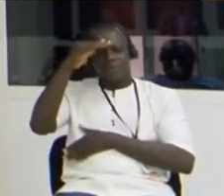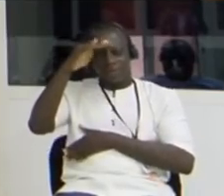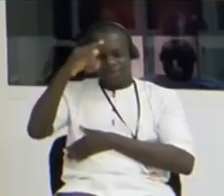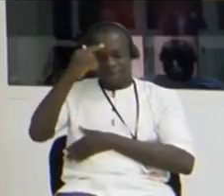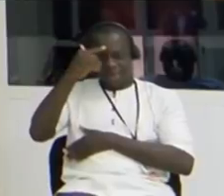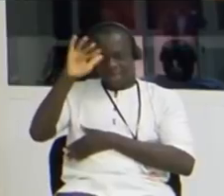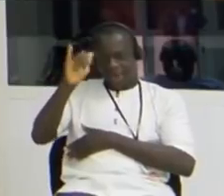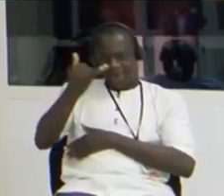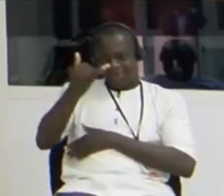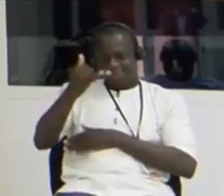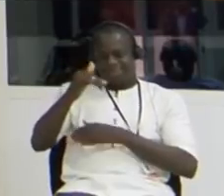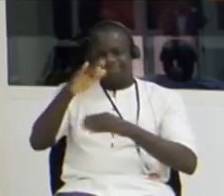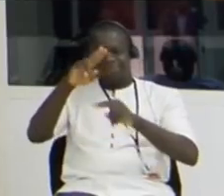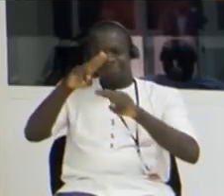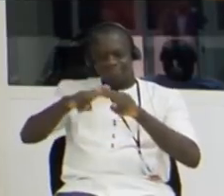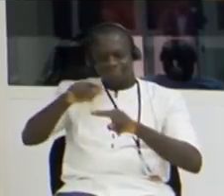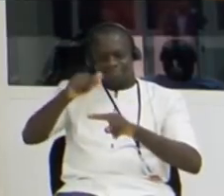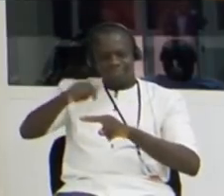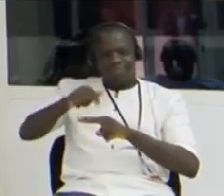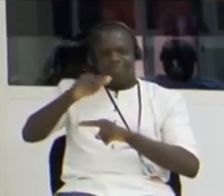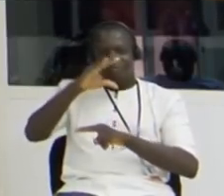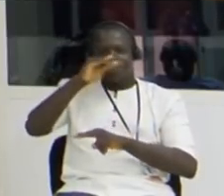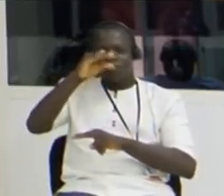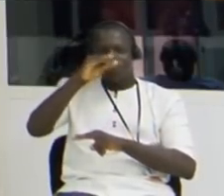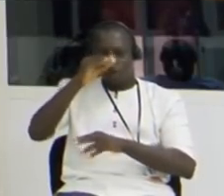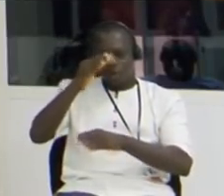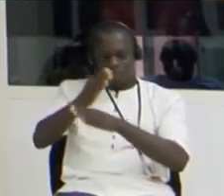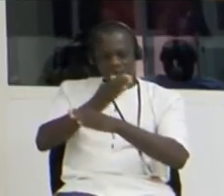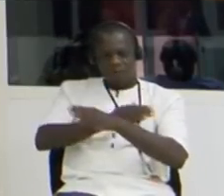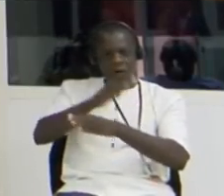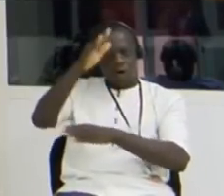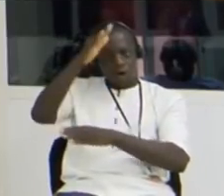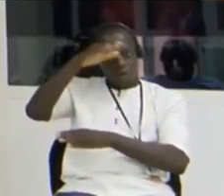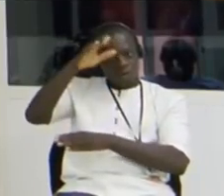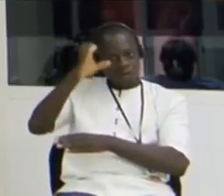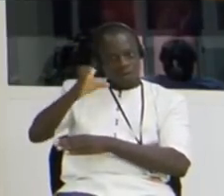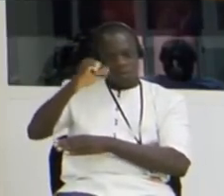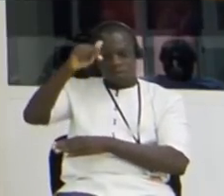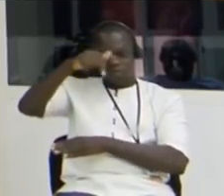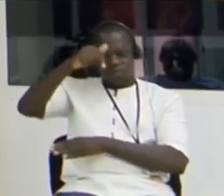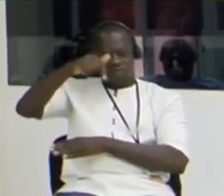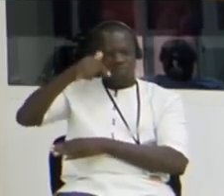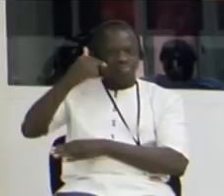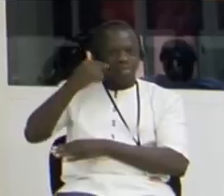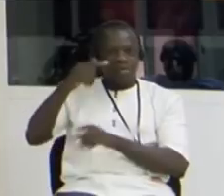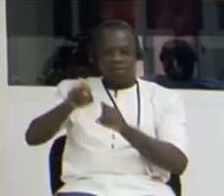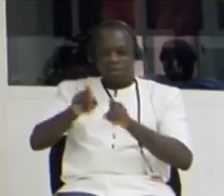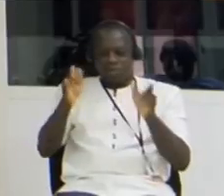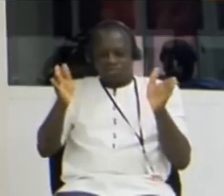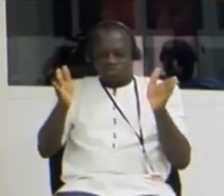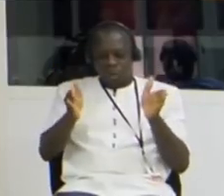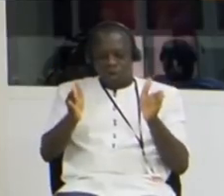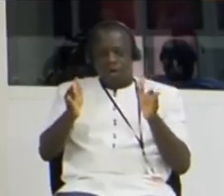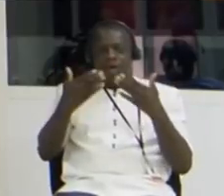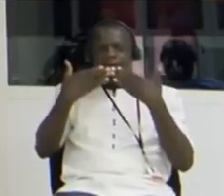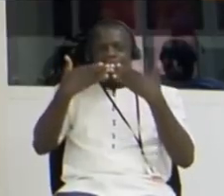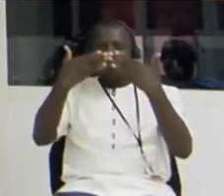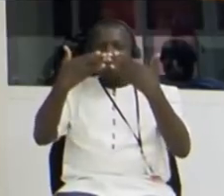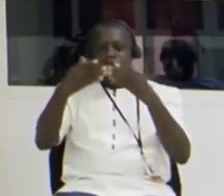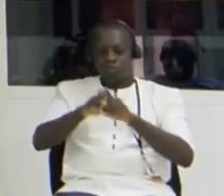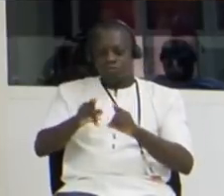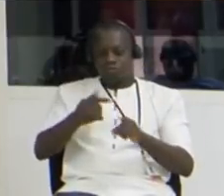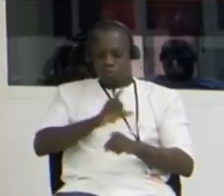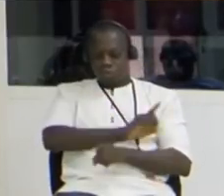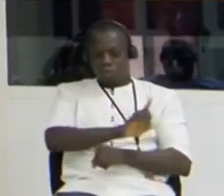agreeing to testify before the Commission today at very short notice. We appreciate the effort. We met very briefly